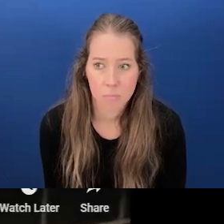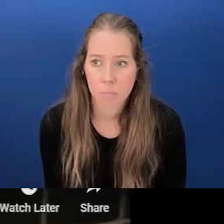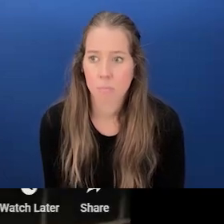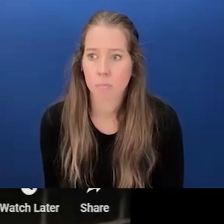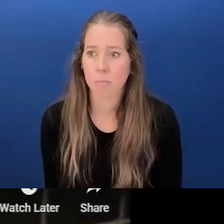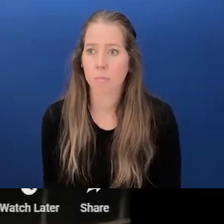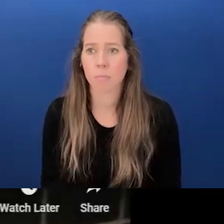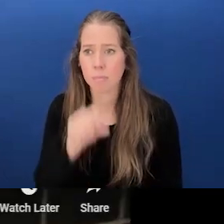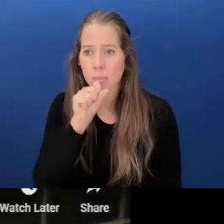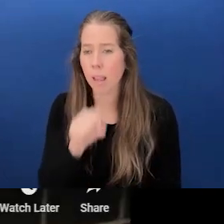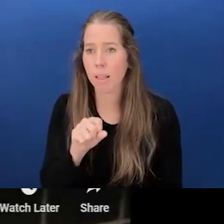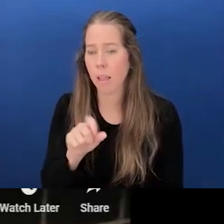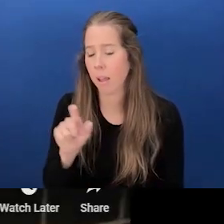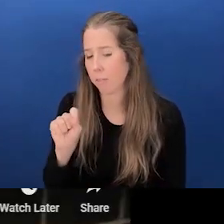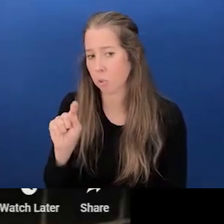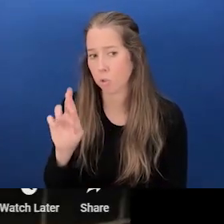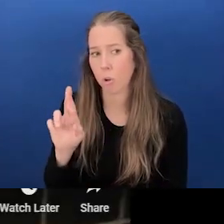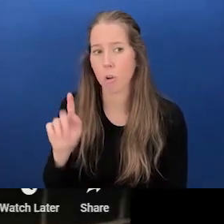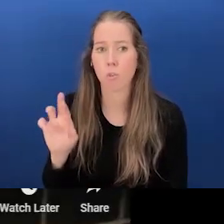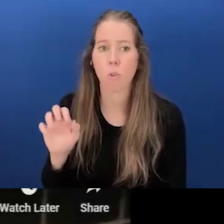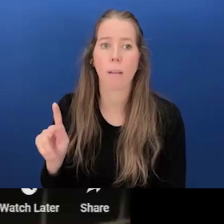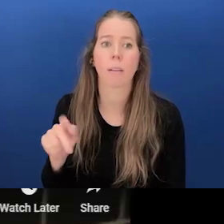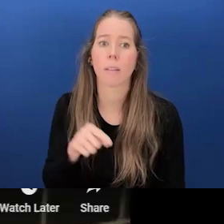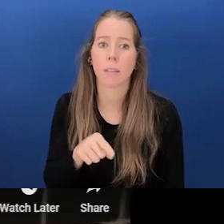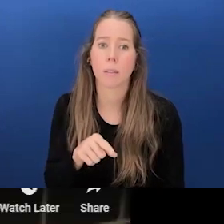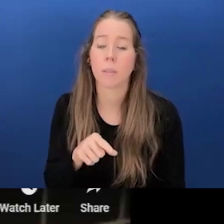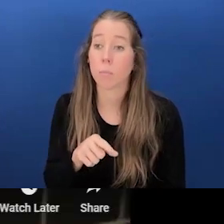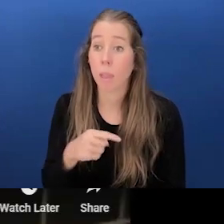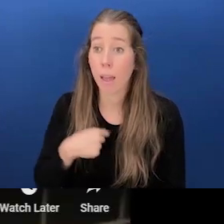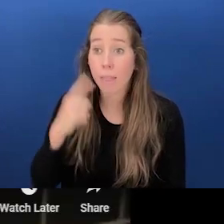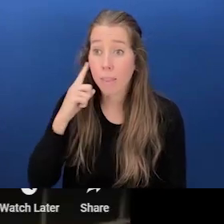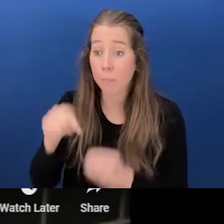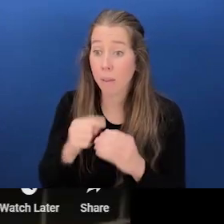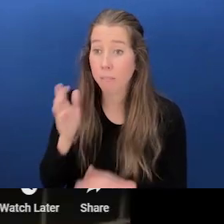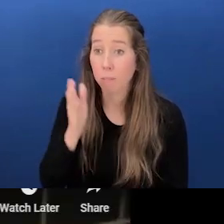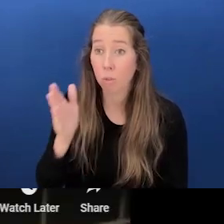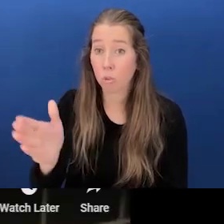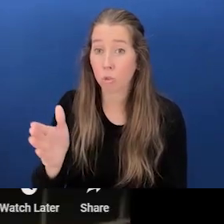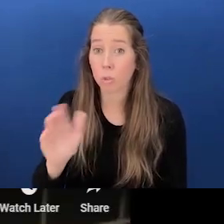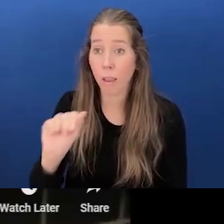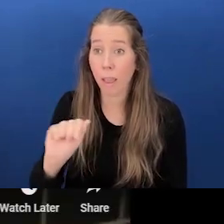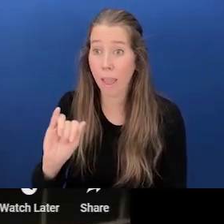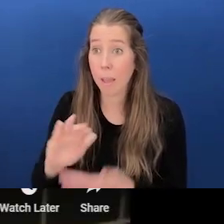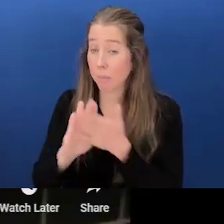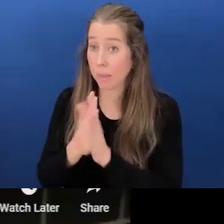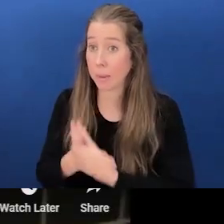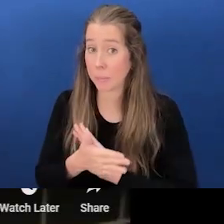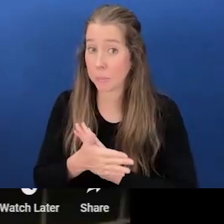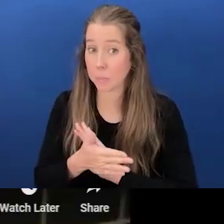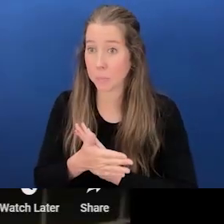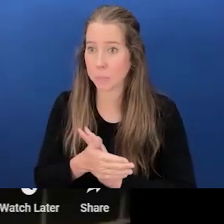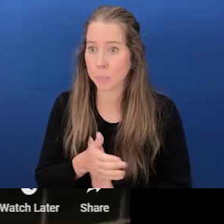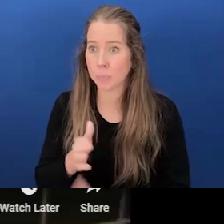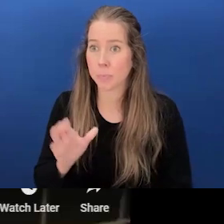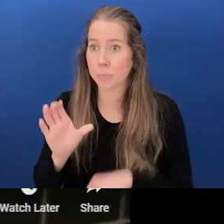I love some Star Trek, TNG especially. And to me, when I think about the future of what does AI become, it's the computer